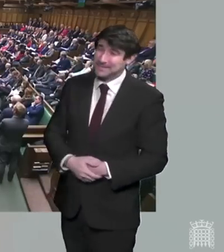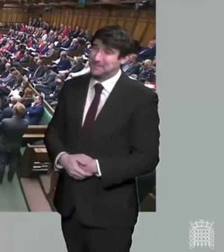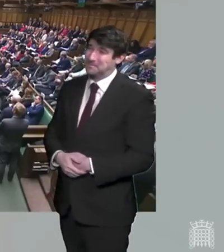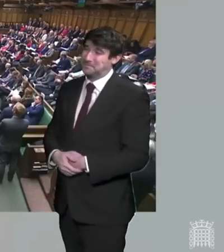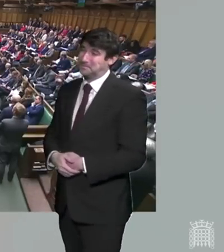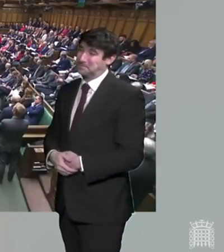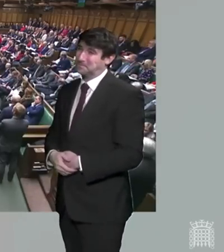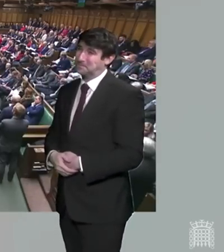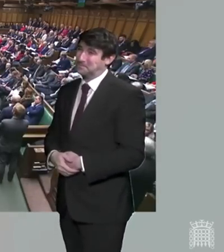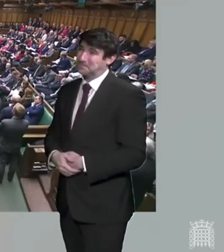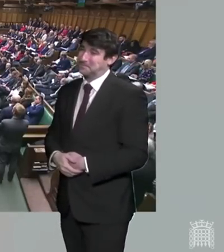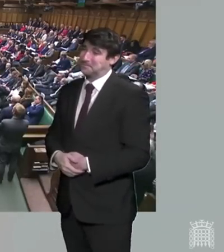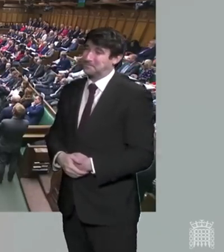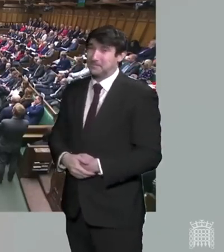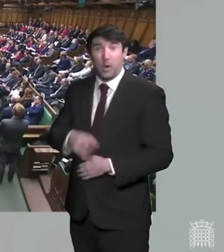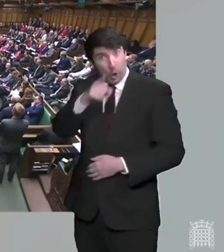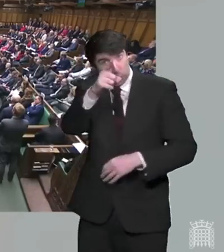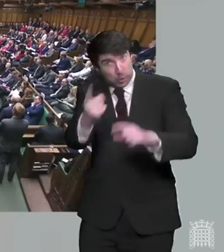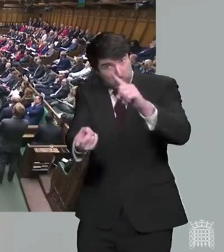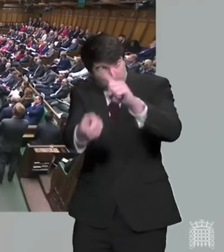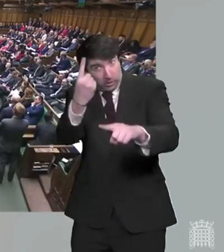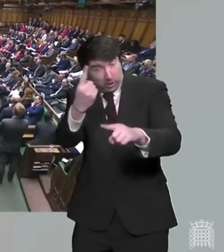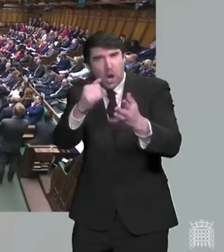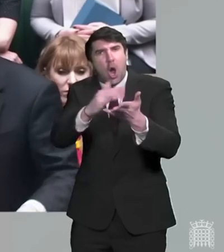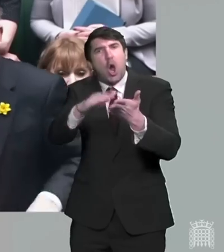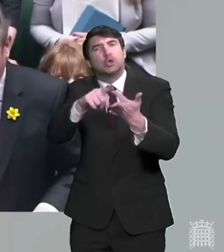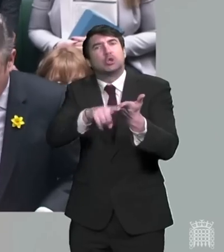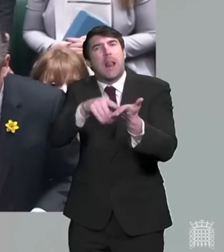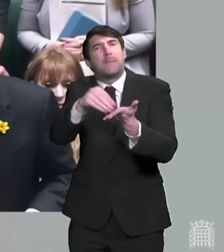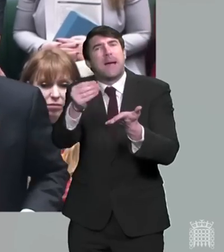He introduced a tax on Shell and they haven't paid a penny. Fantastic work.